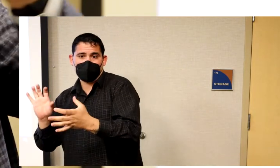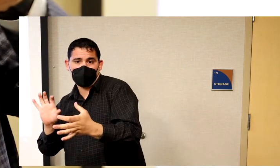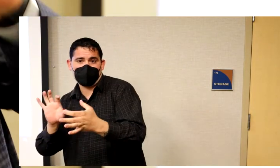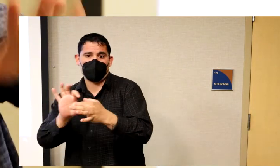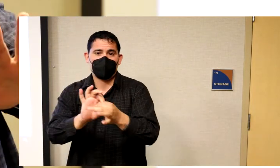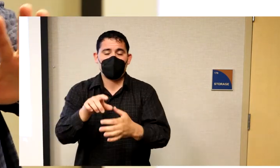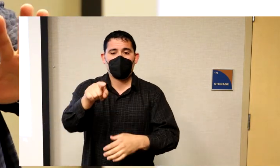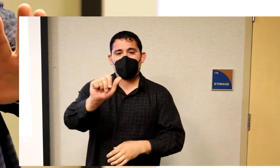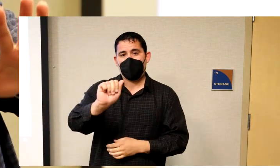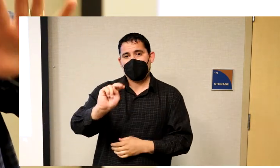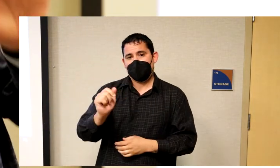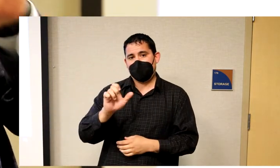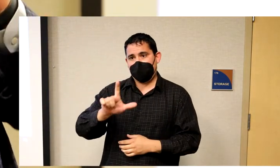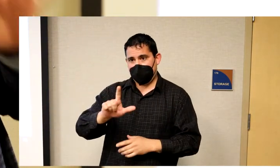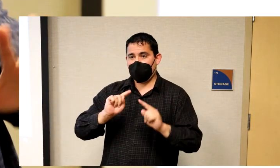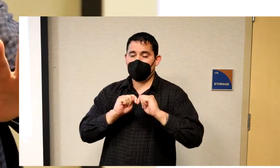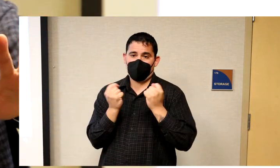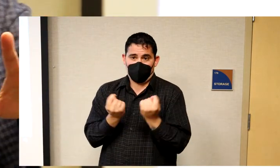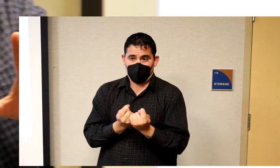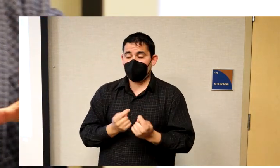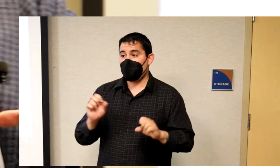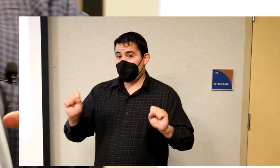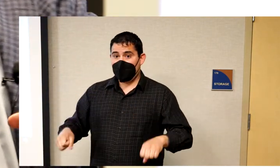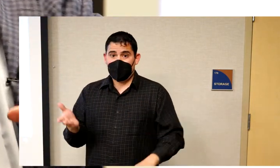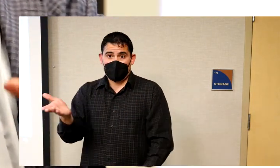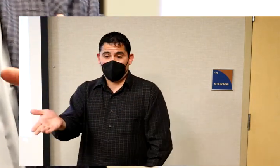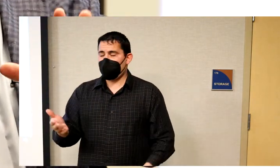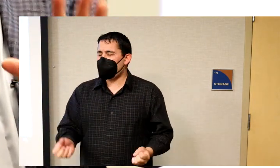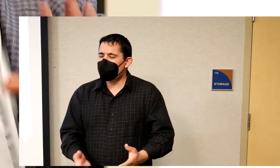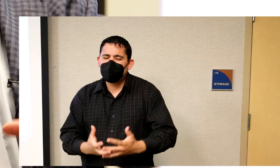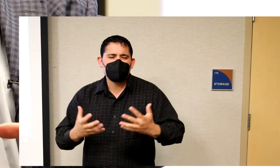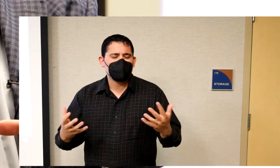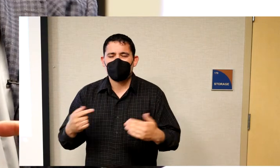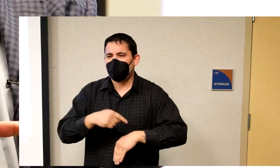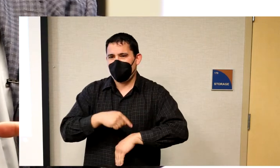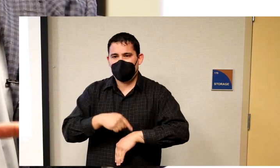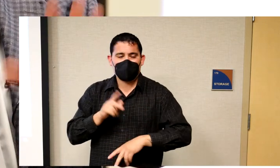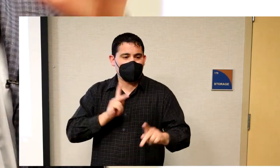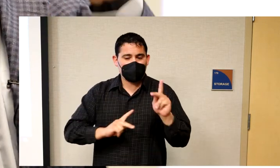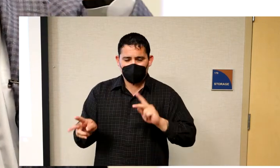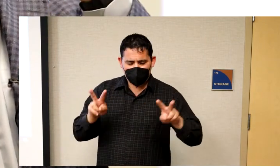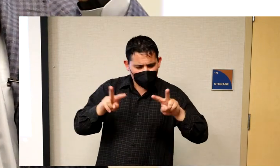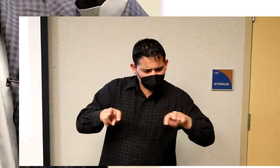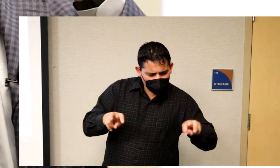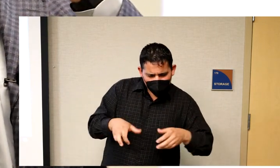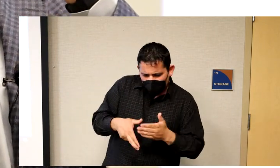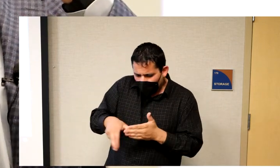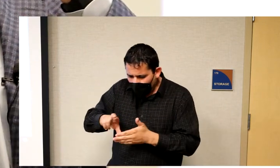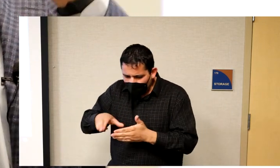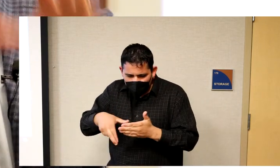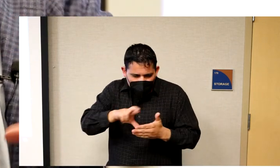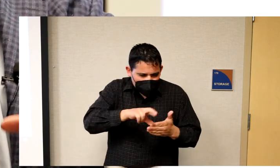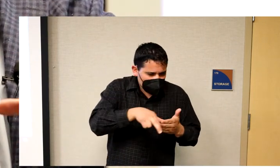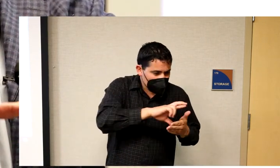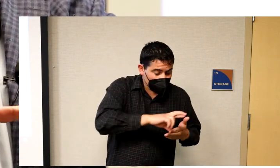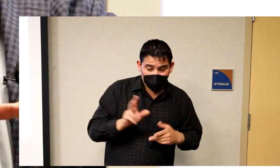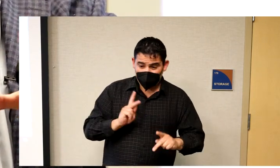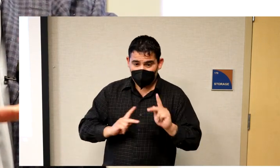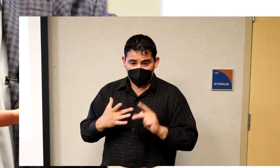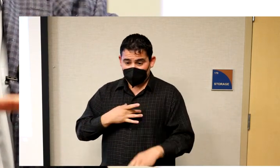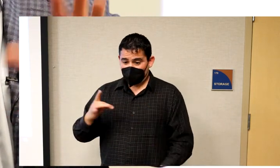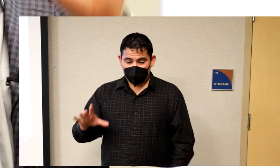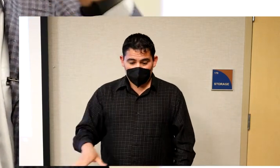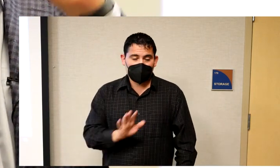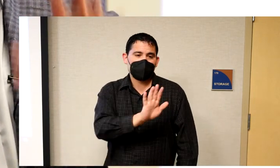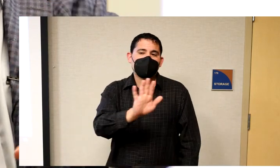map. Then you can have them all up there, and they can be up there in plenty of time for people to look at. There's no reason my team can't finish that. And then if people don't like them, they would have